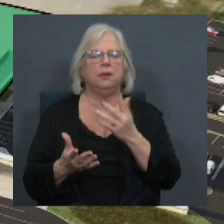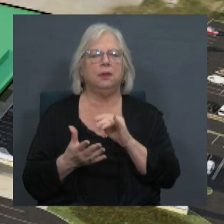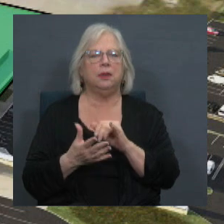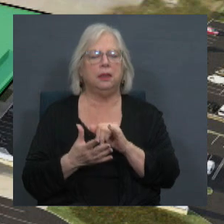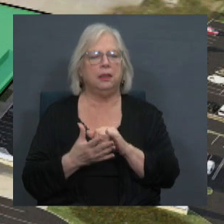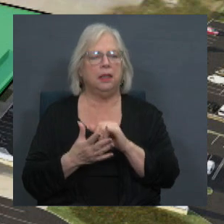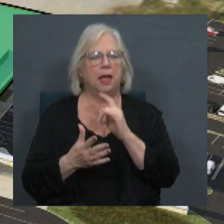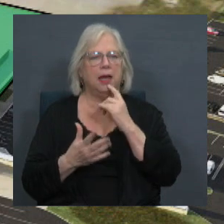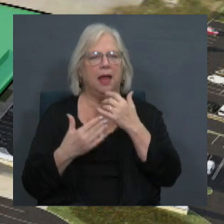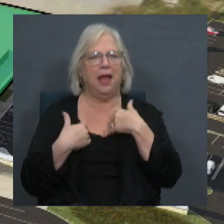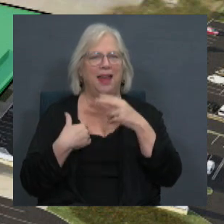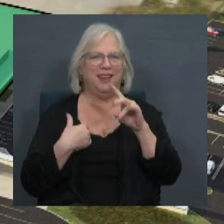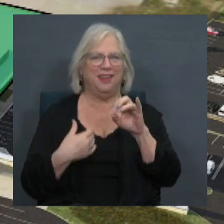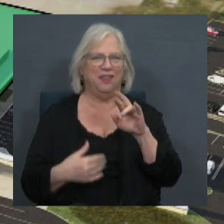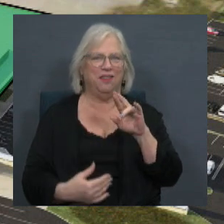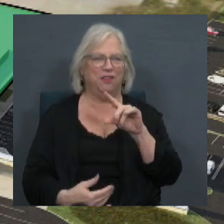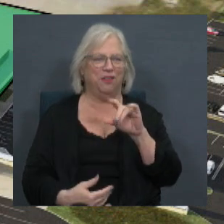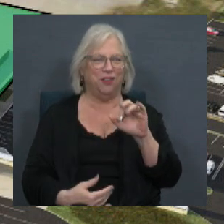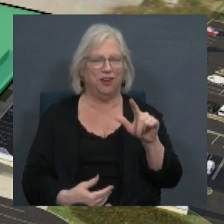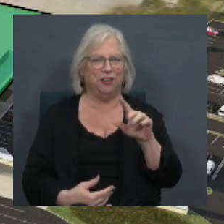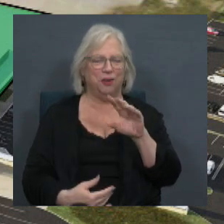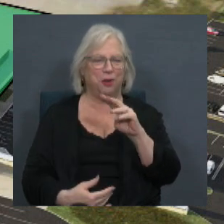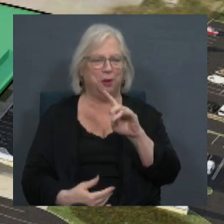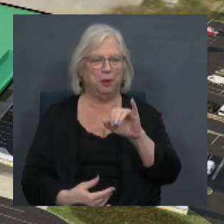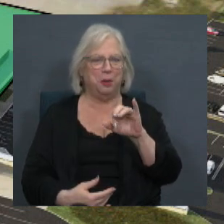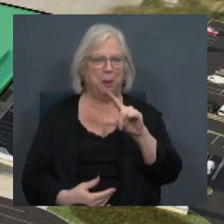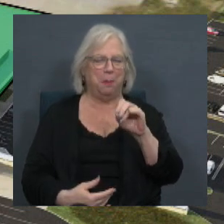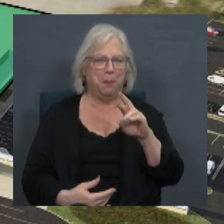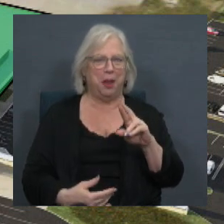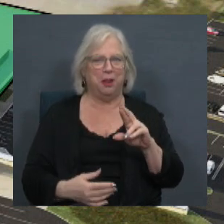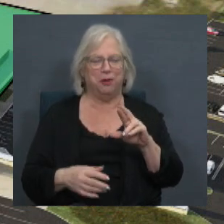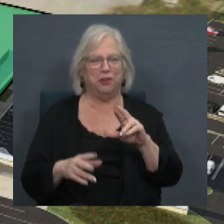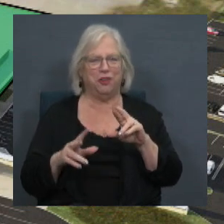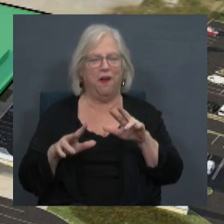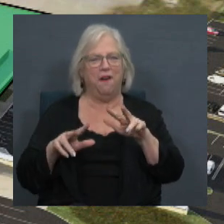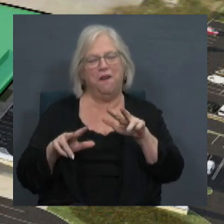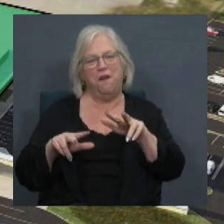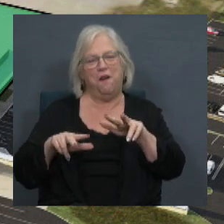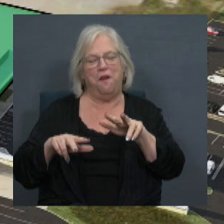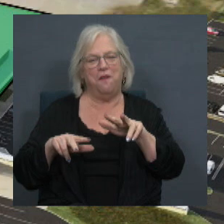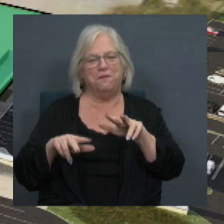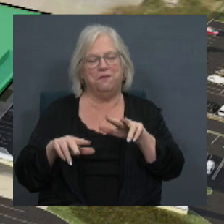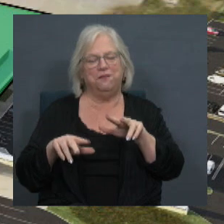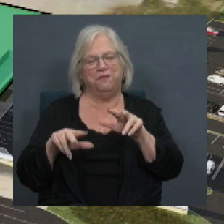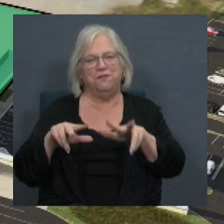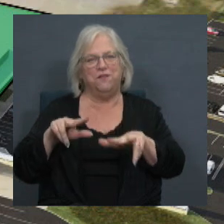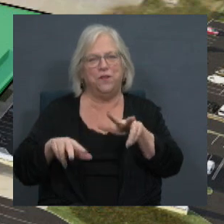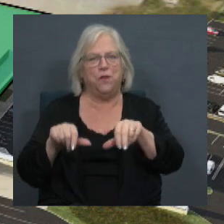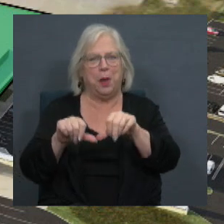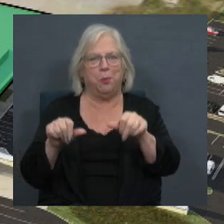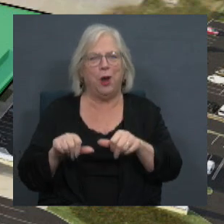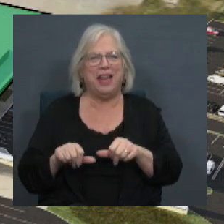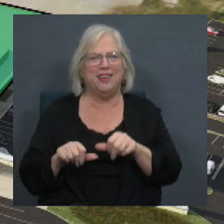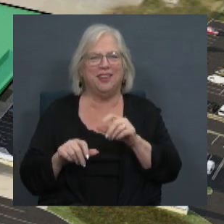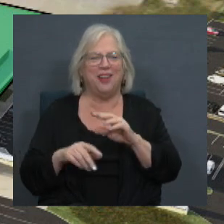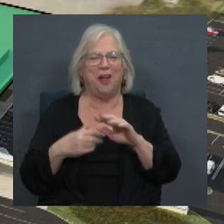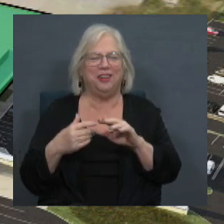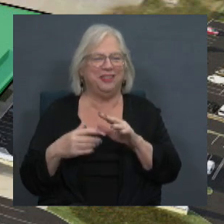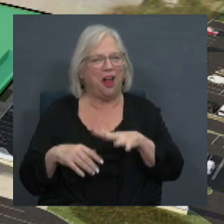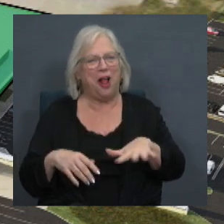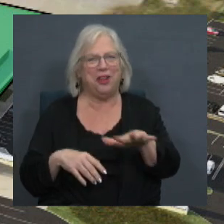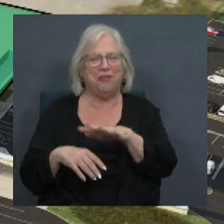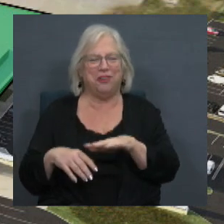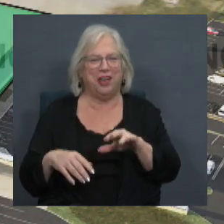has Virgil Miller's footprints all over it. So if there's something wrong with it, then maybe we should talk to Virgil first. But